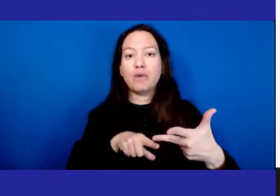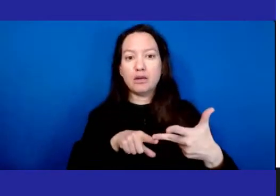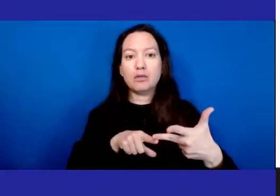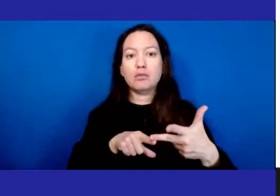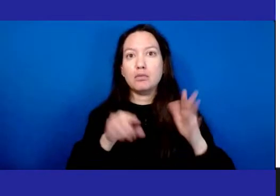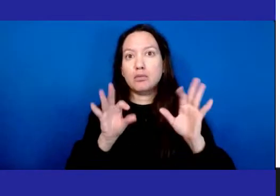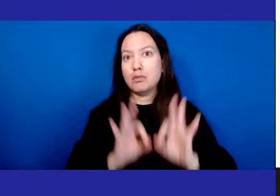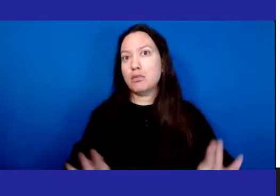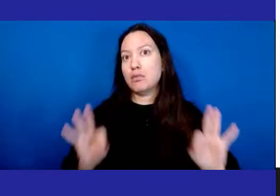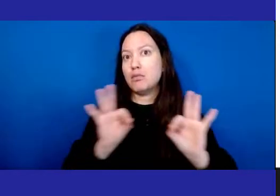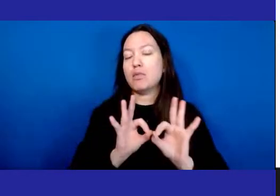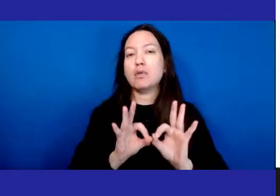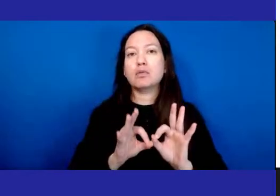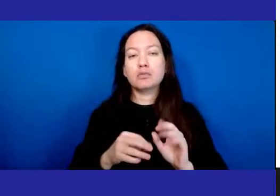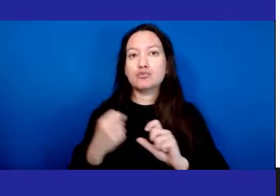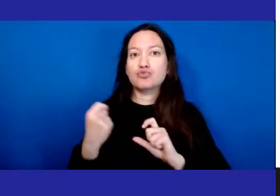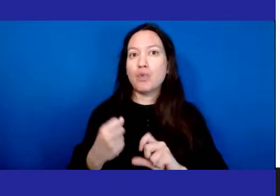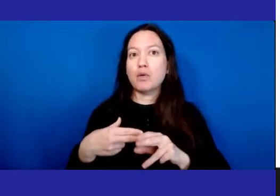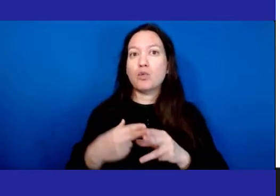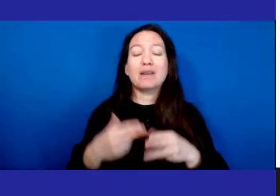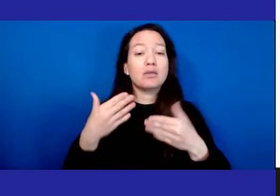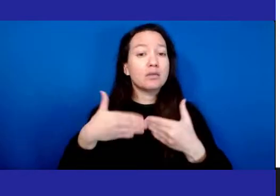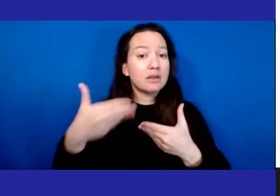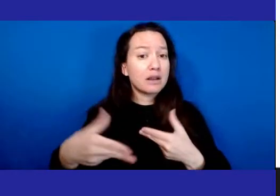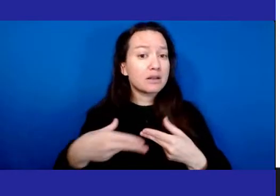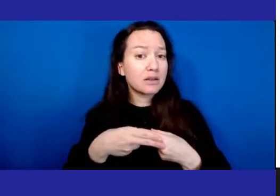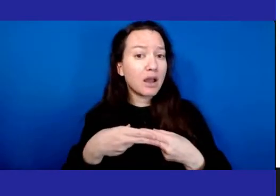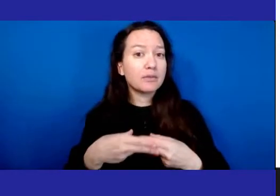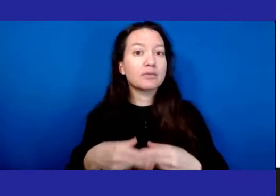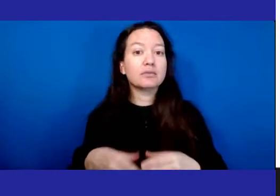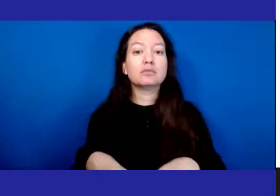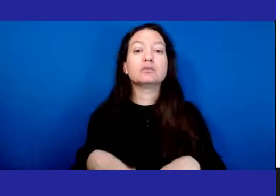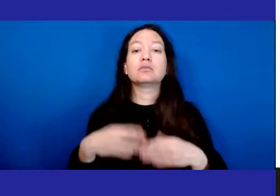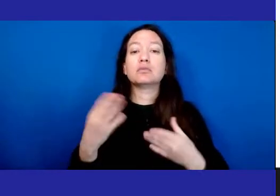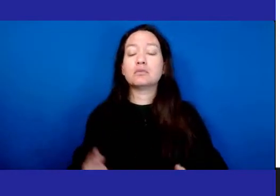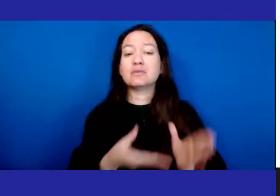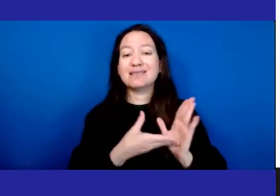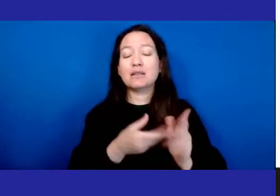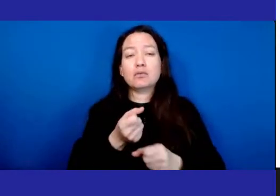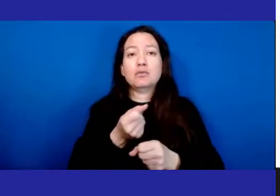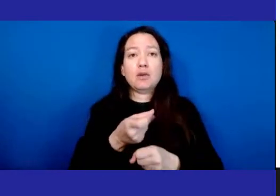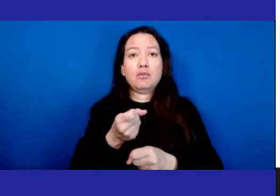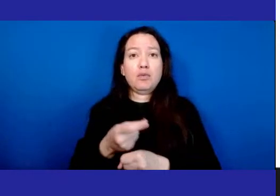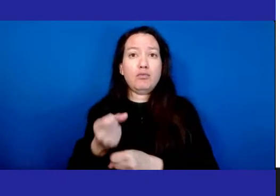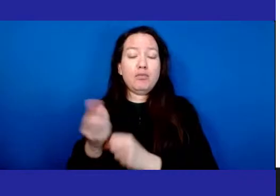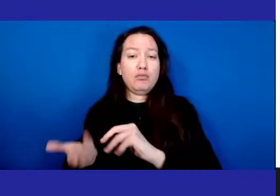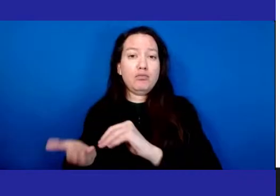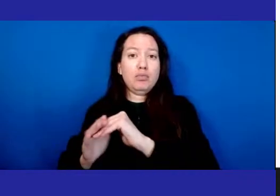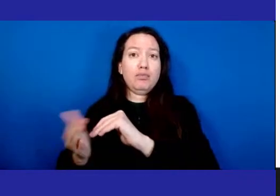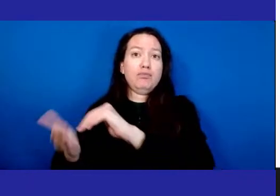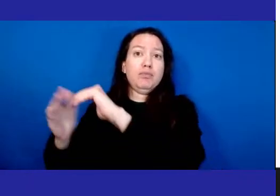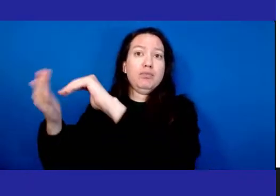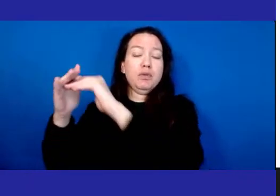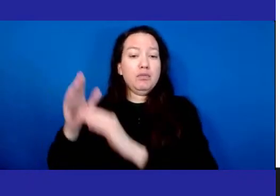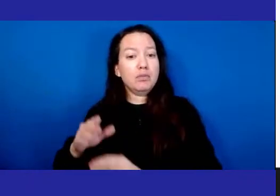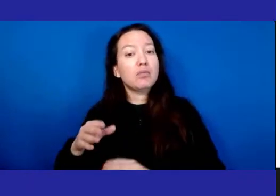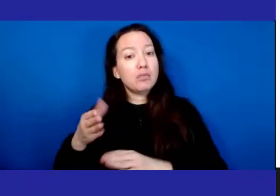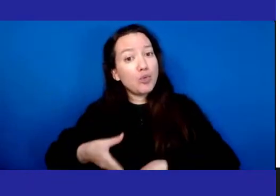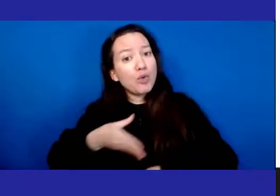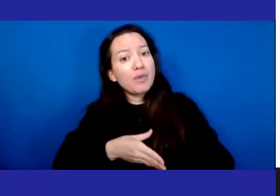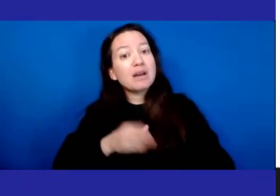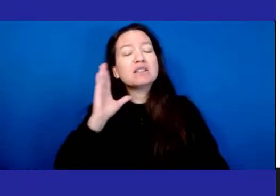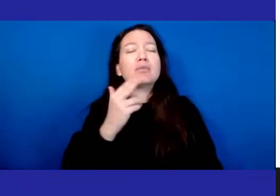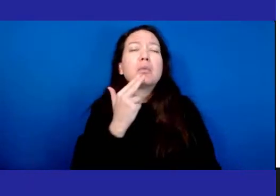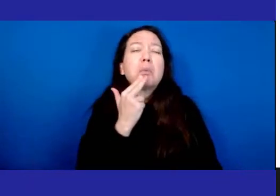measures, which are triple weighted. So on the next slide, you'll see the year-over-year improvement. And even though these improvements look